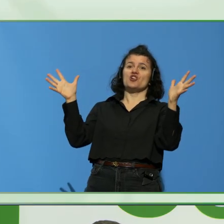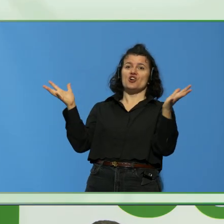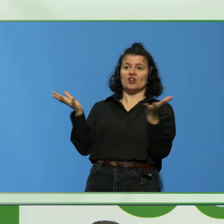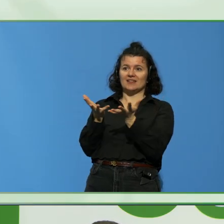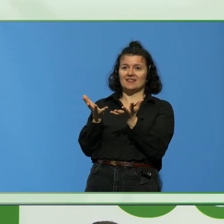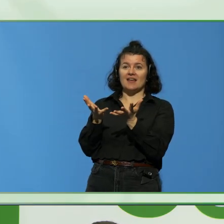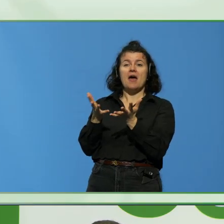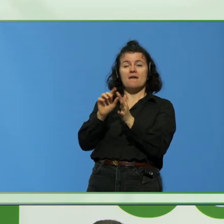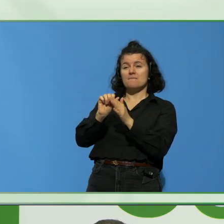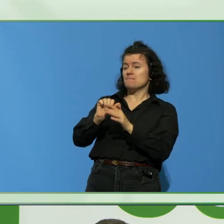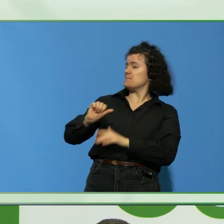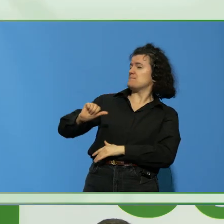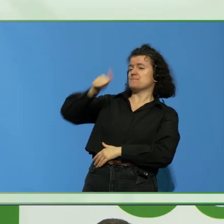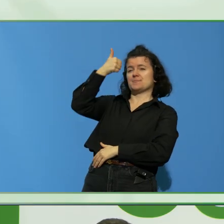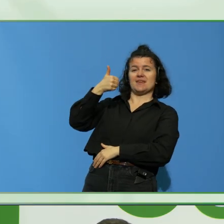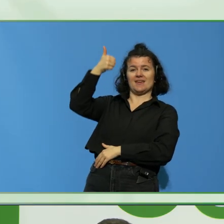music competition.